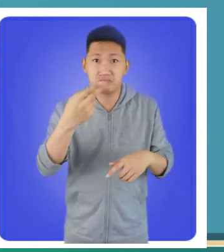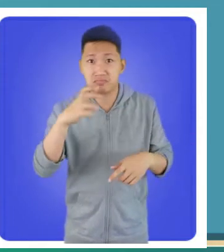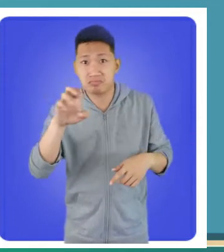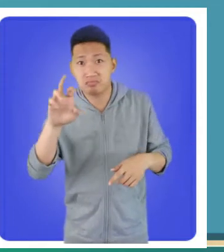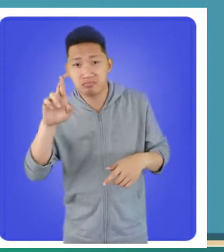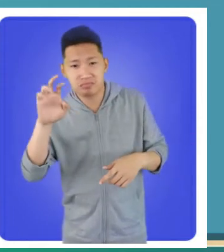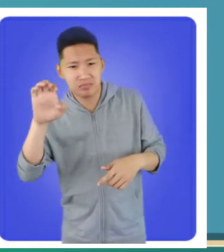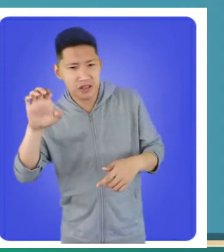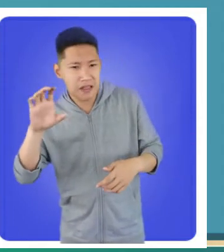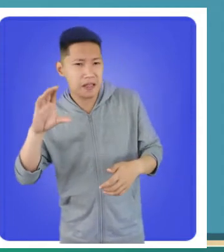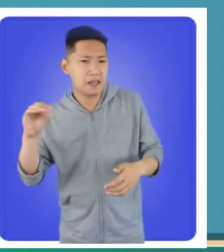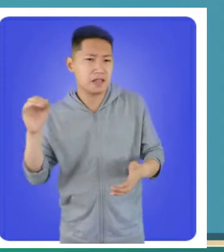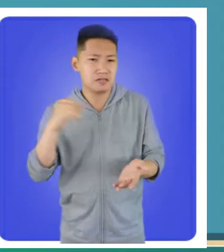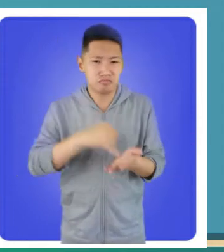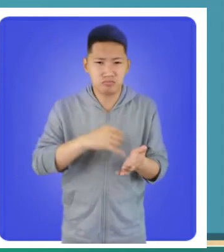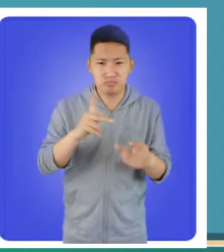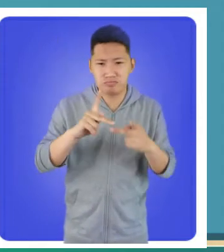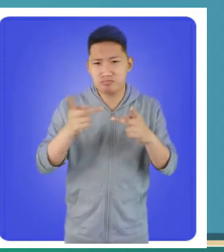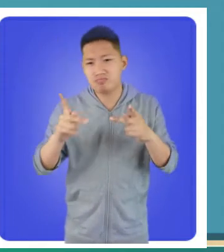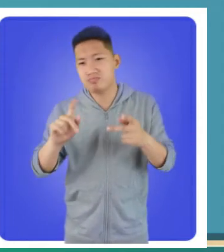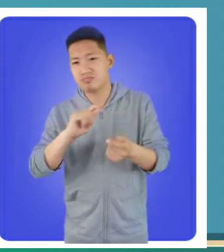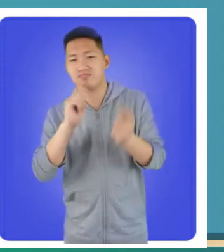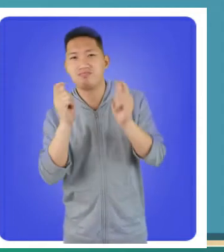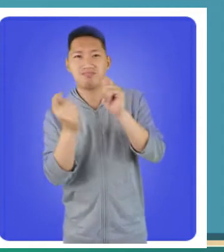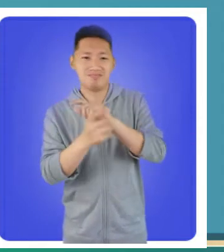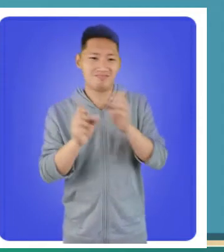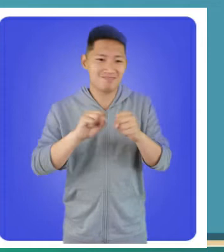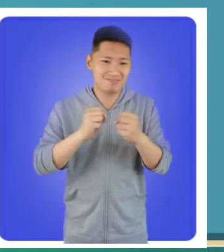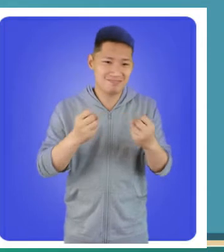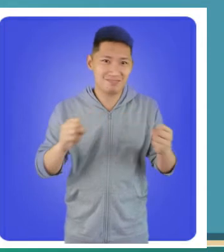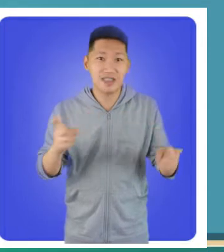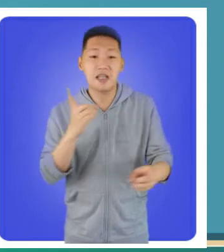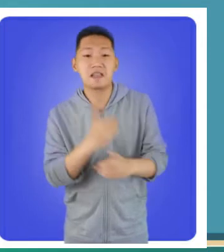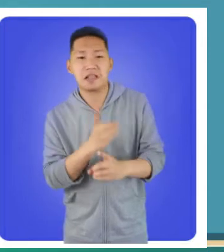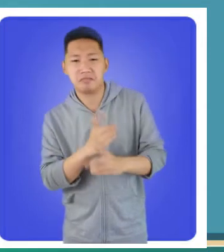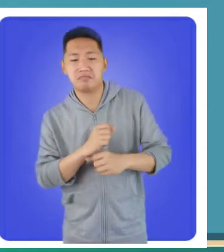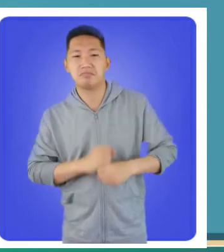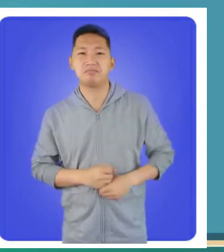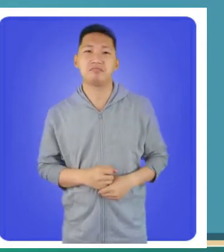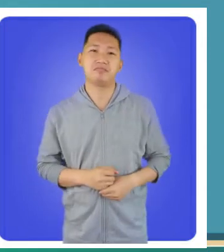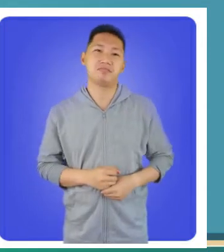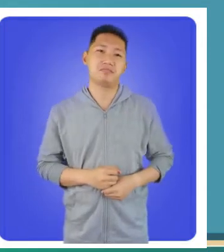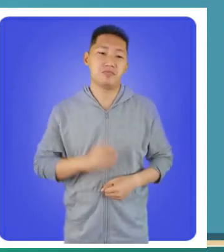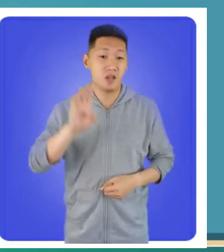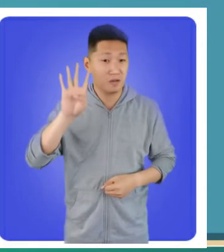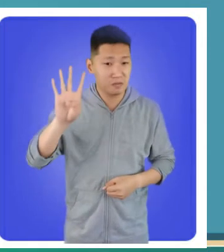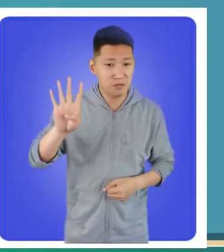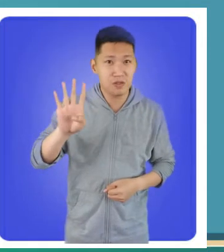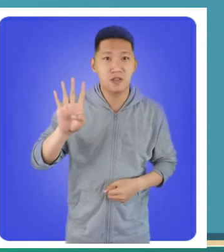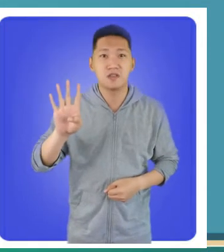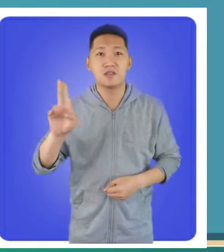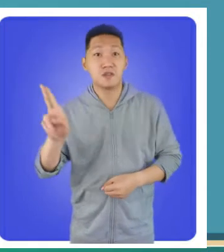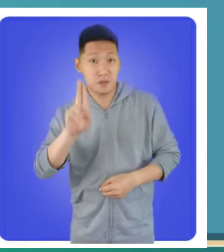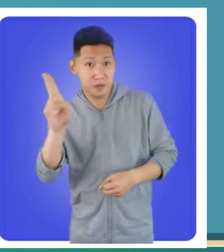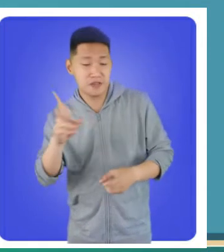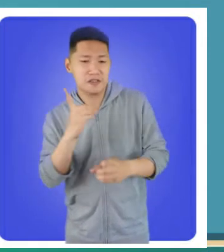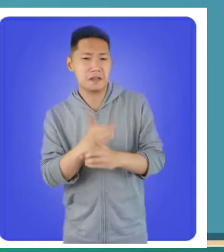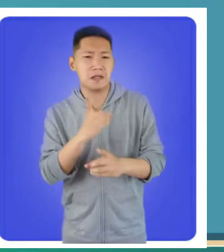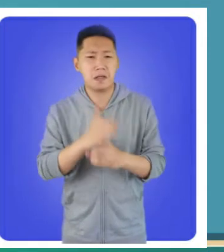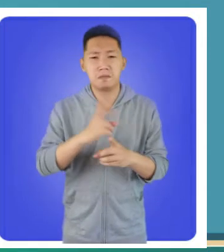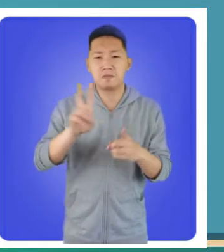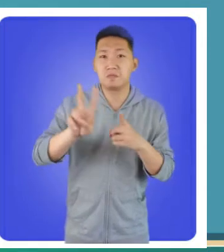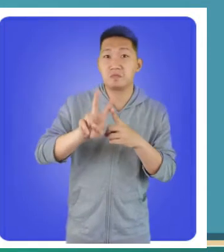it phrase and transforming the sentences appropriately. 4. Use